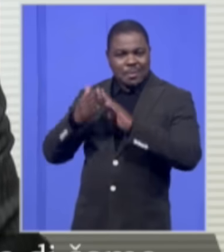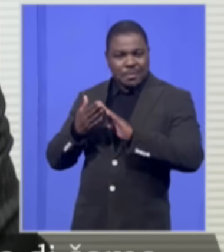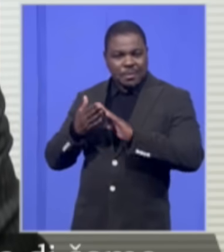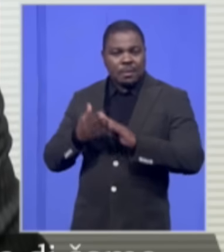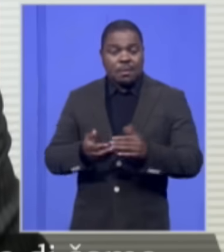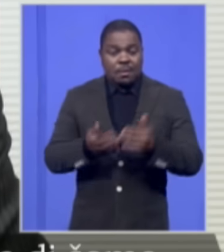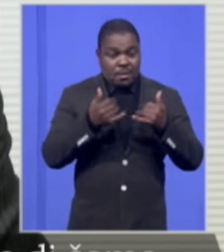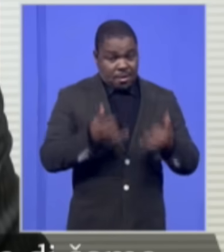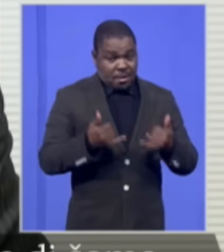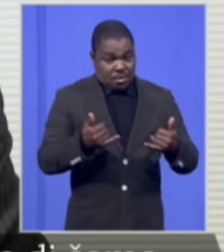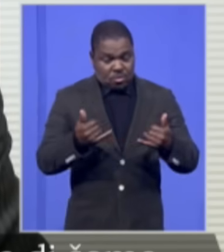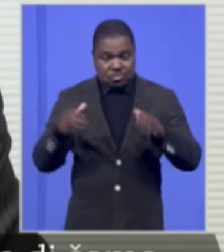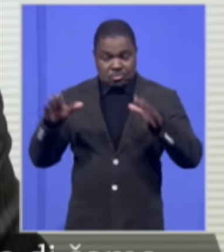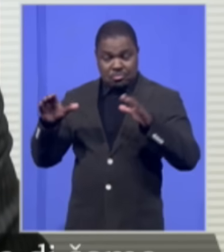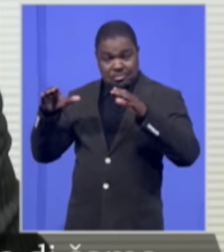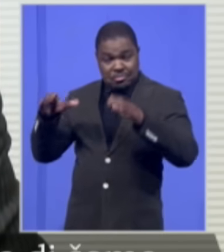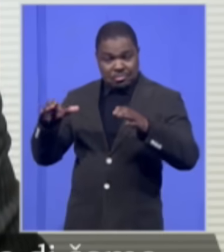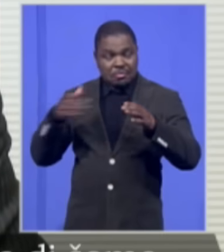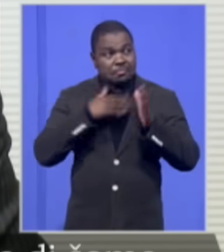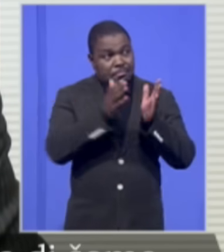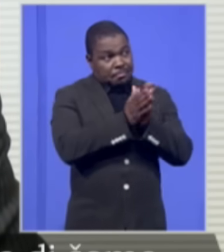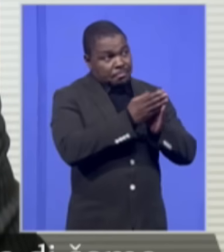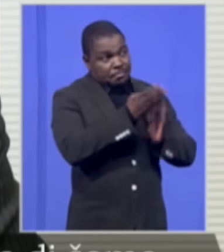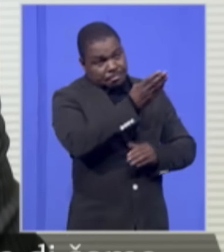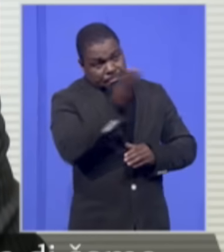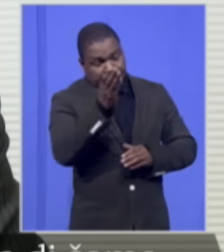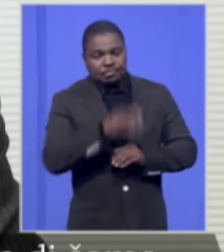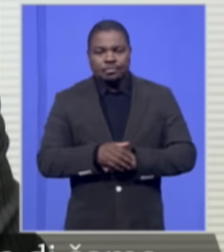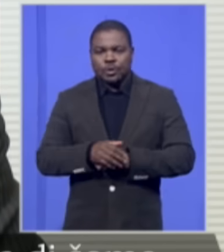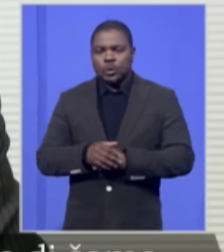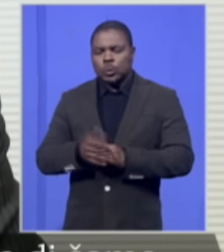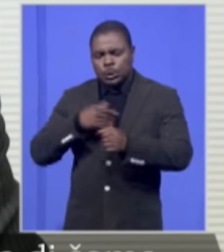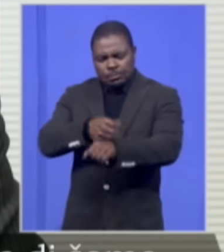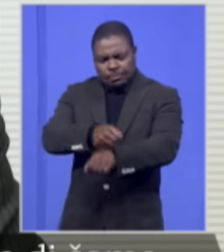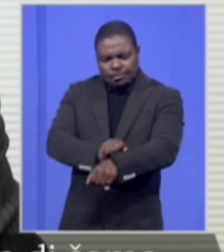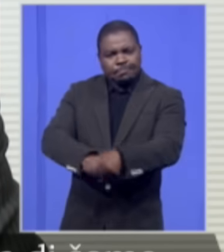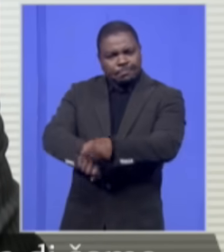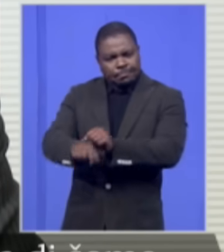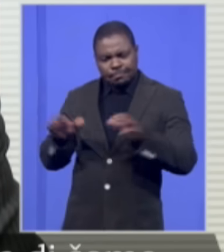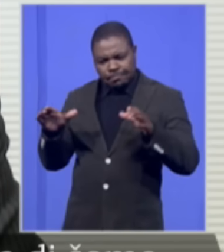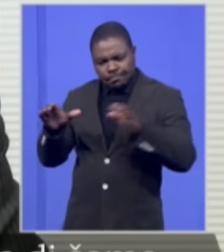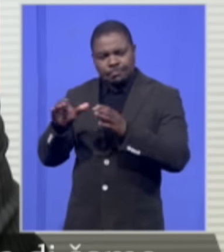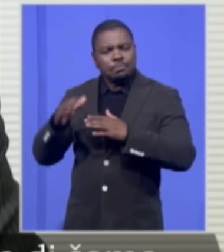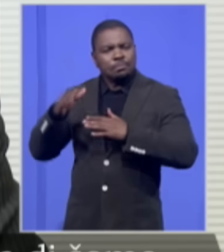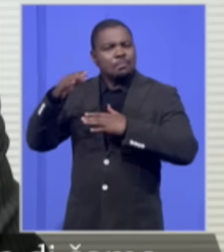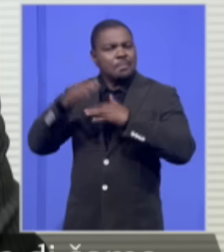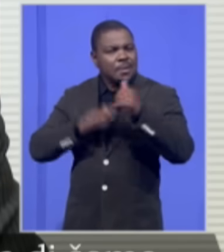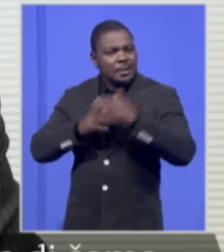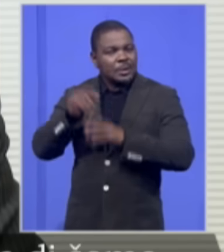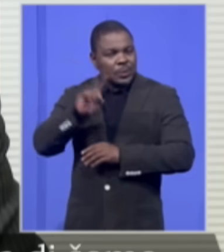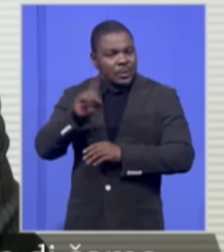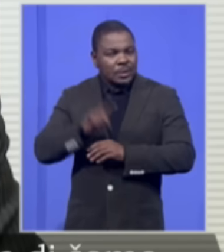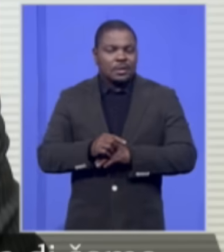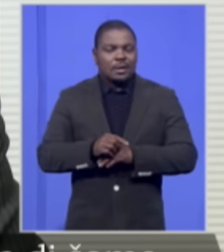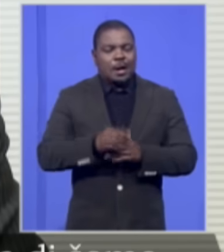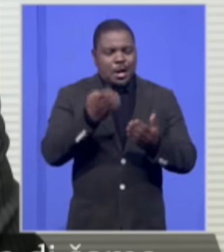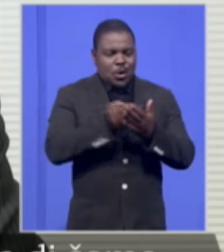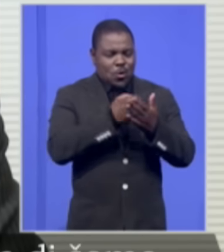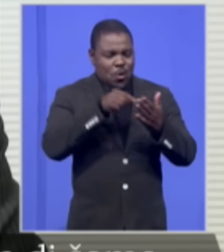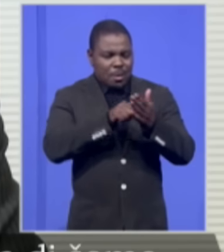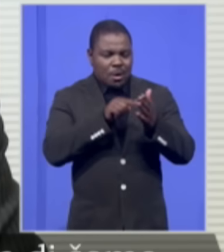called upon at this moment to direct all our efforts to build a thriving, inclusive economy